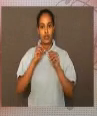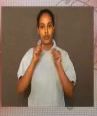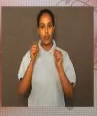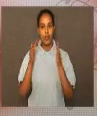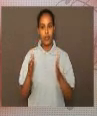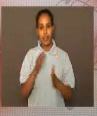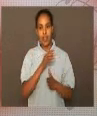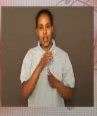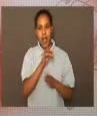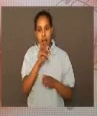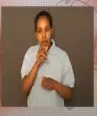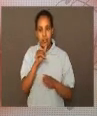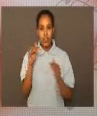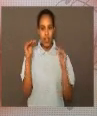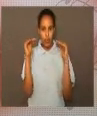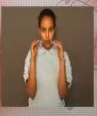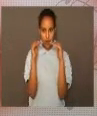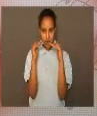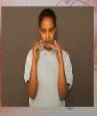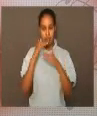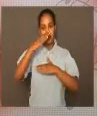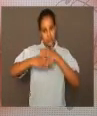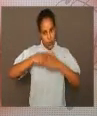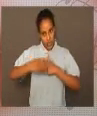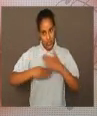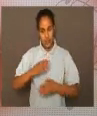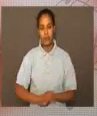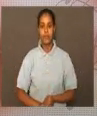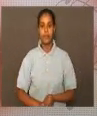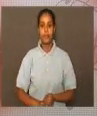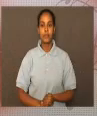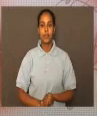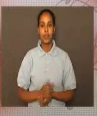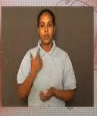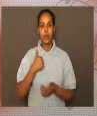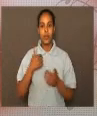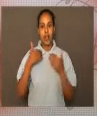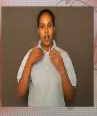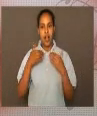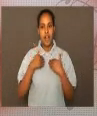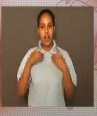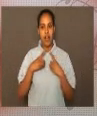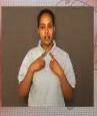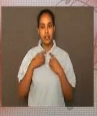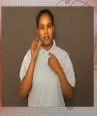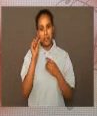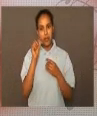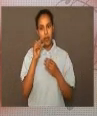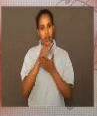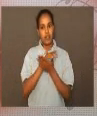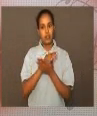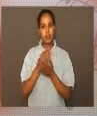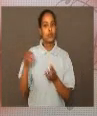solubility as an equilibrium process. We have had a few lessons